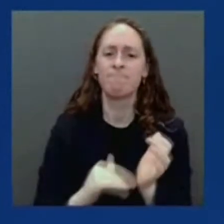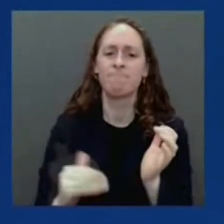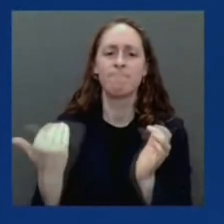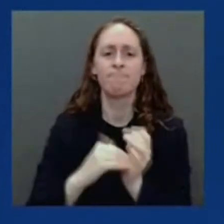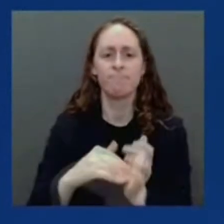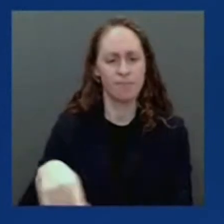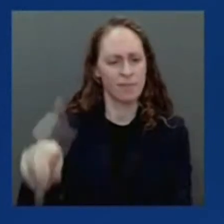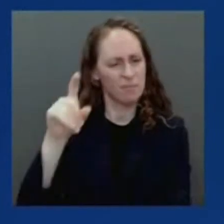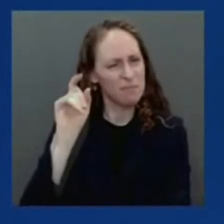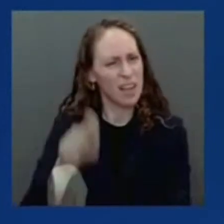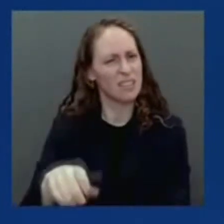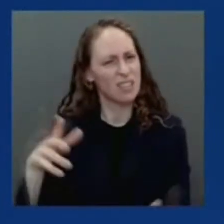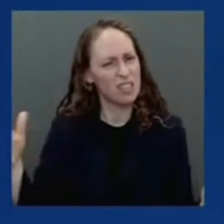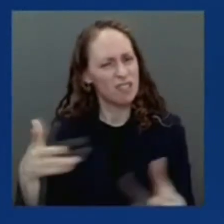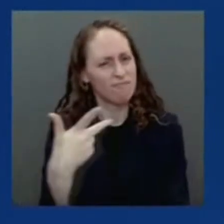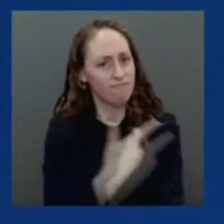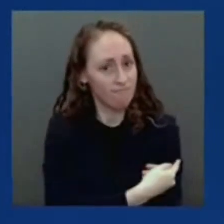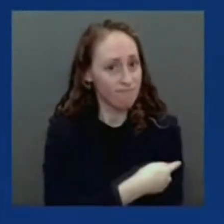to you, Dr. Murthy.